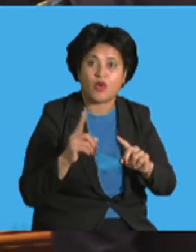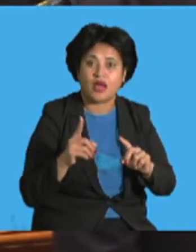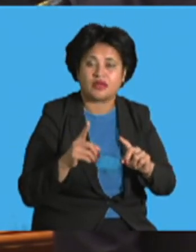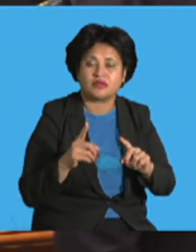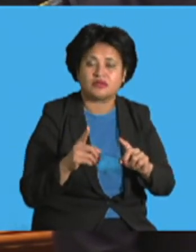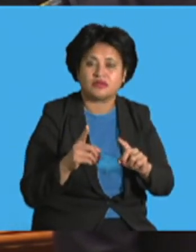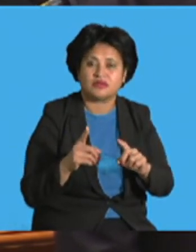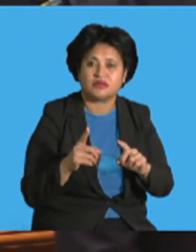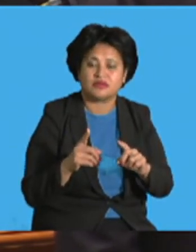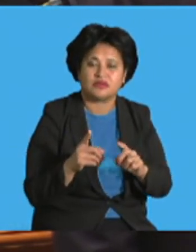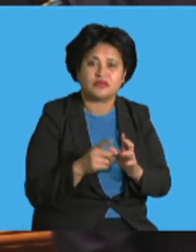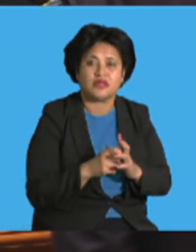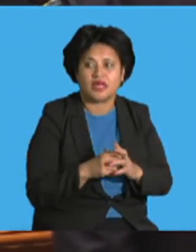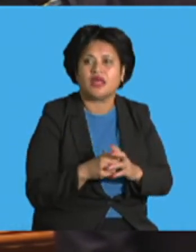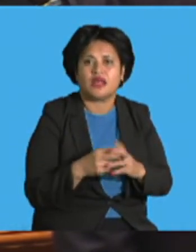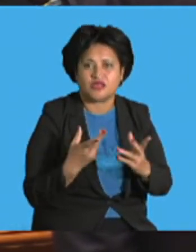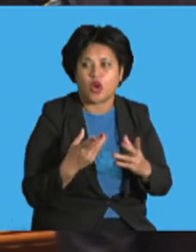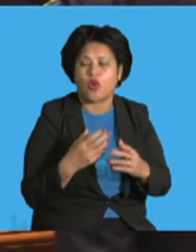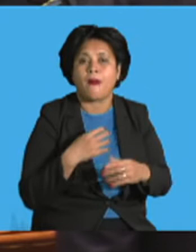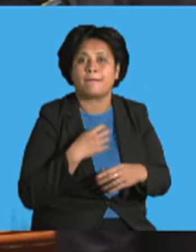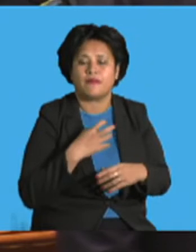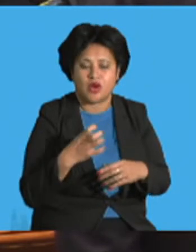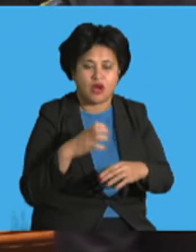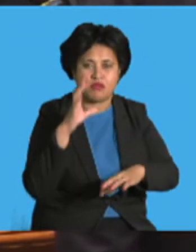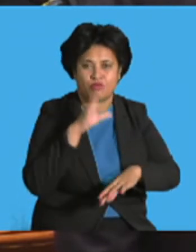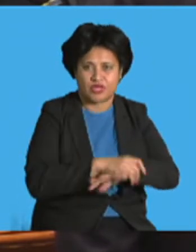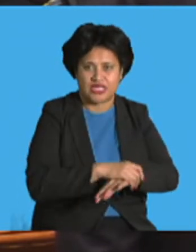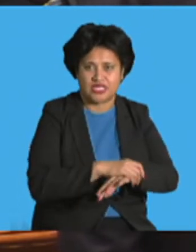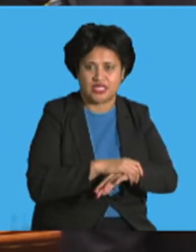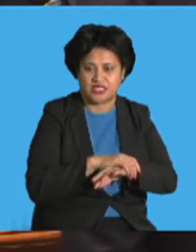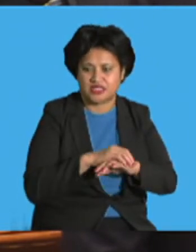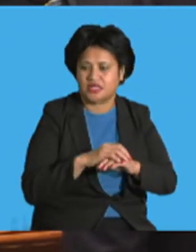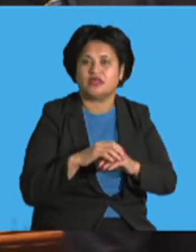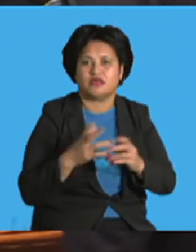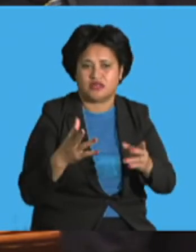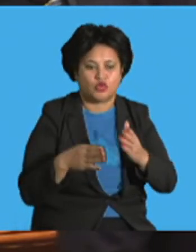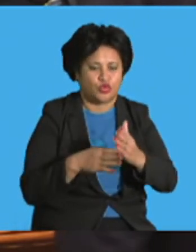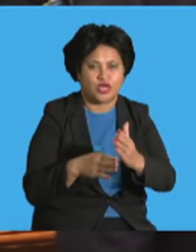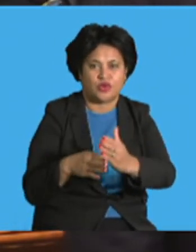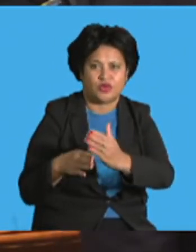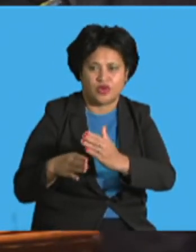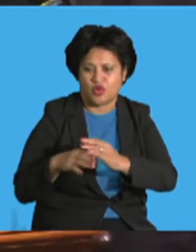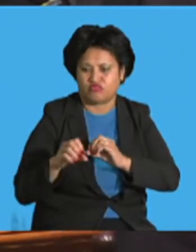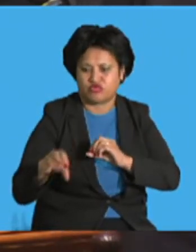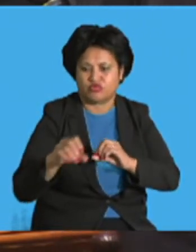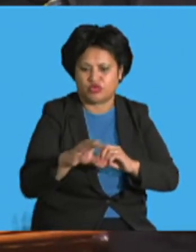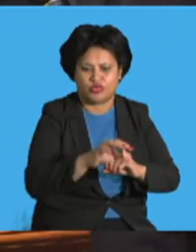strengthening police visibility in most of these affected areas. This is very, very